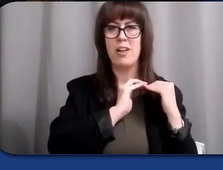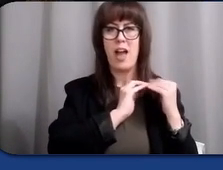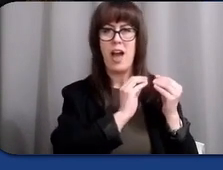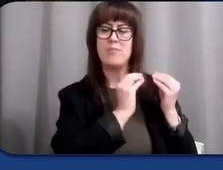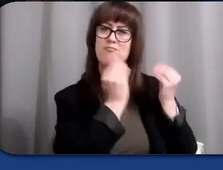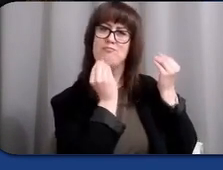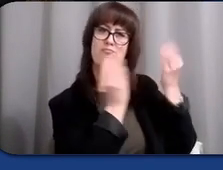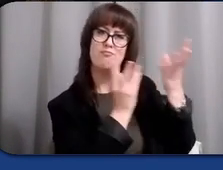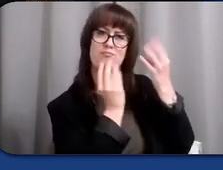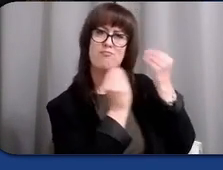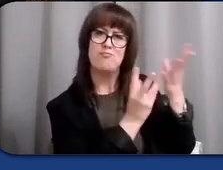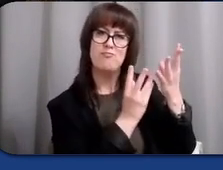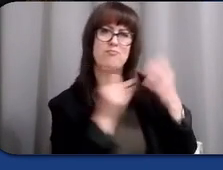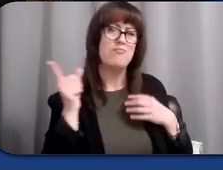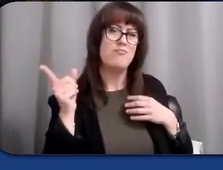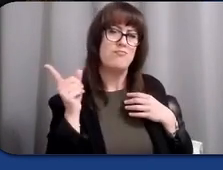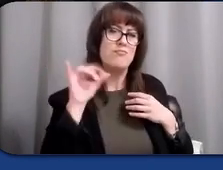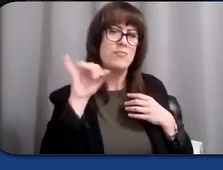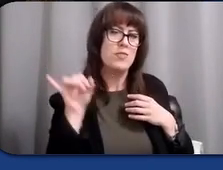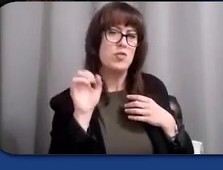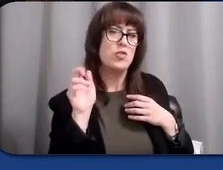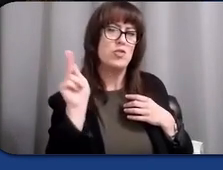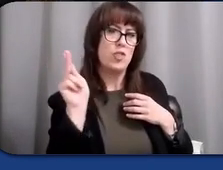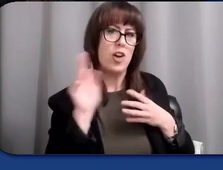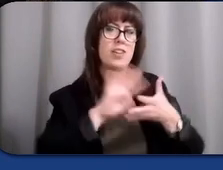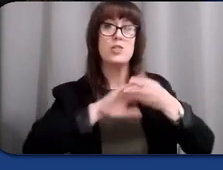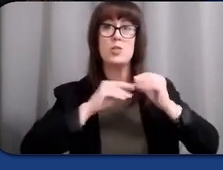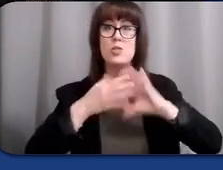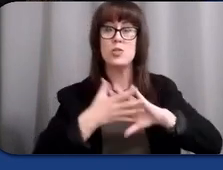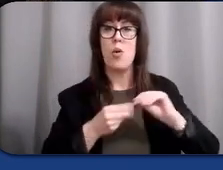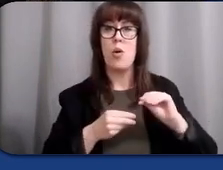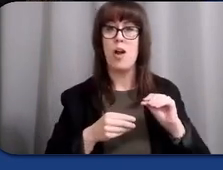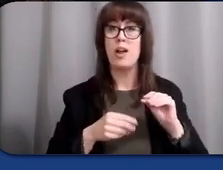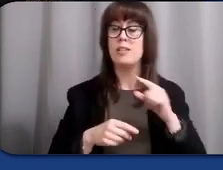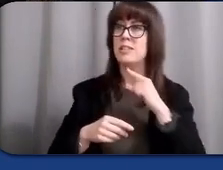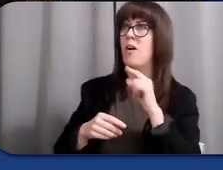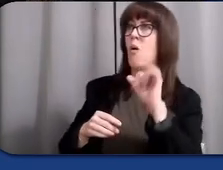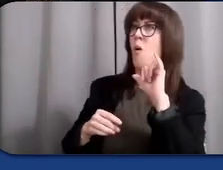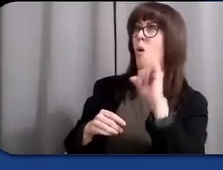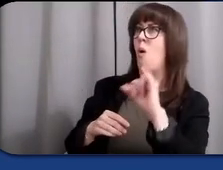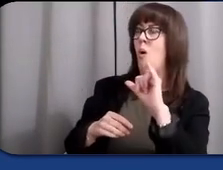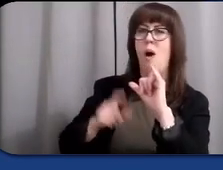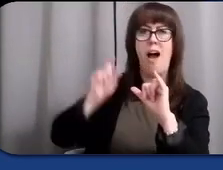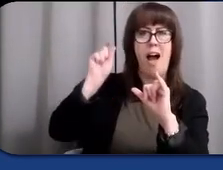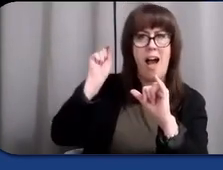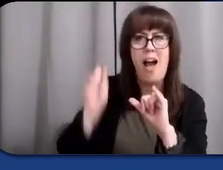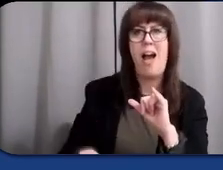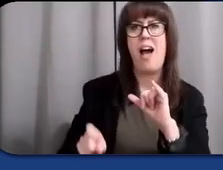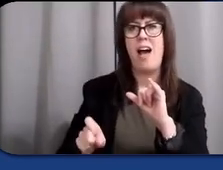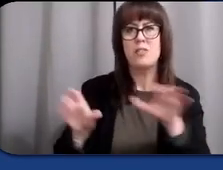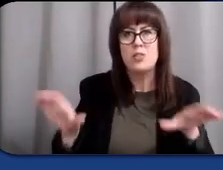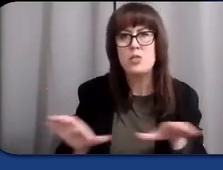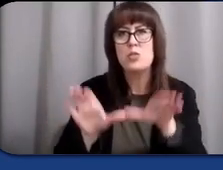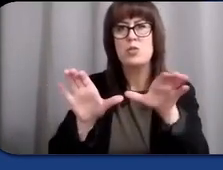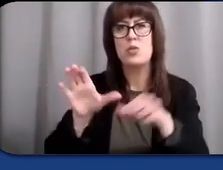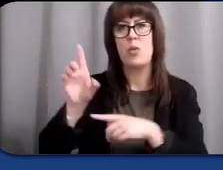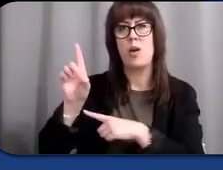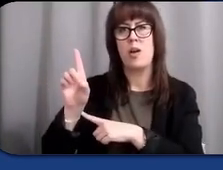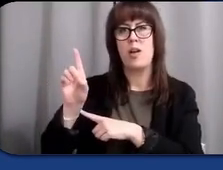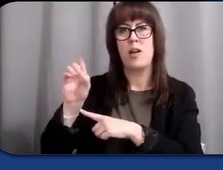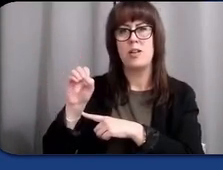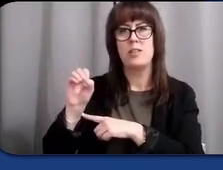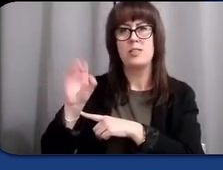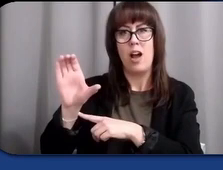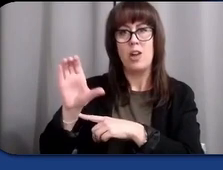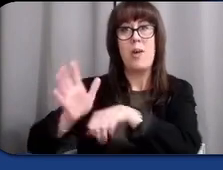Jock. And he said, my God, we have to do a documentary film about him and his vision and help him.